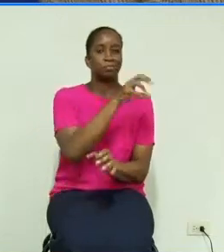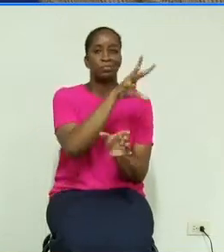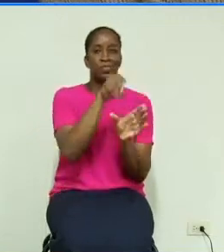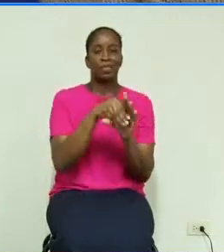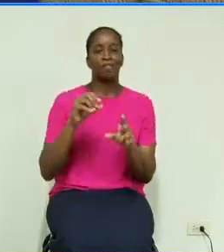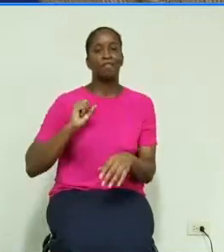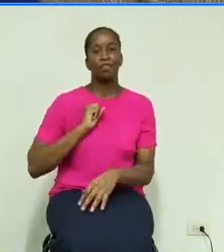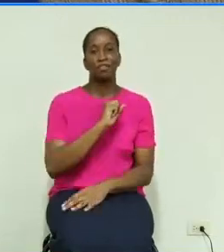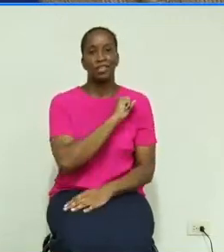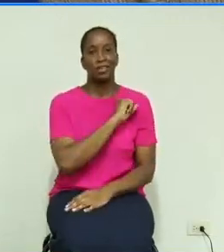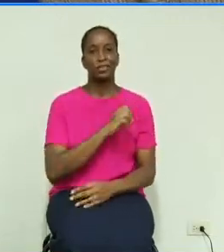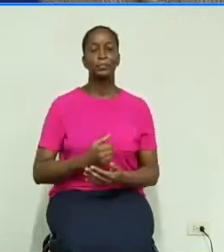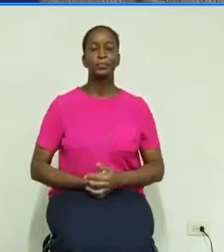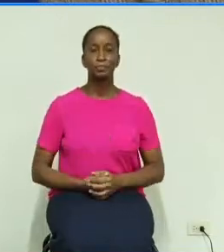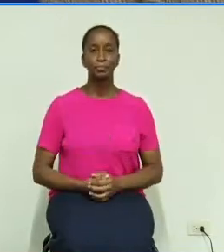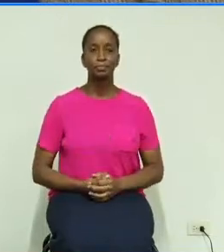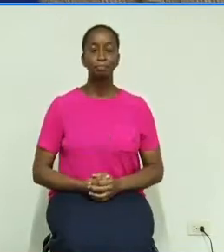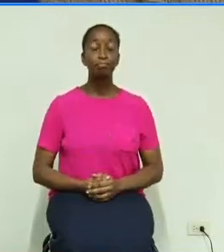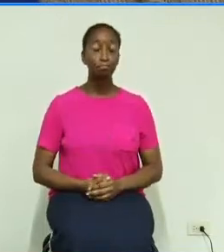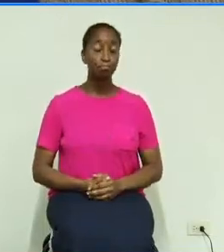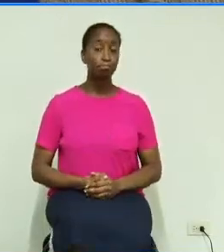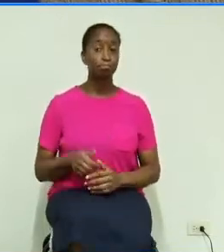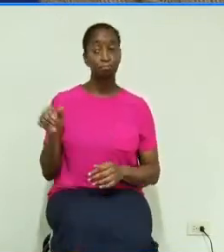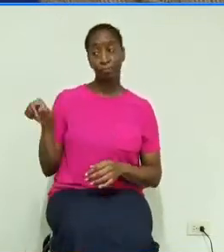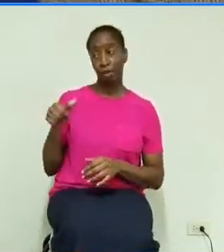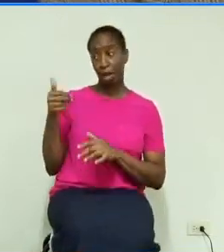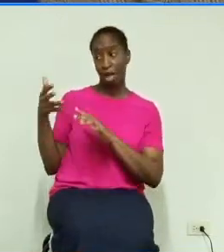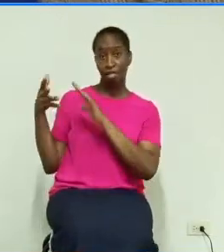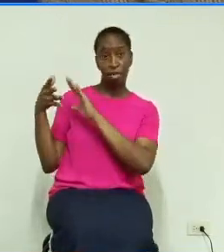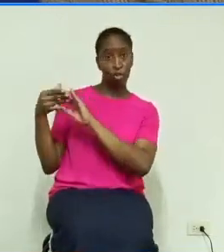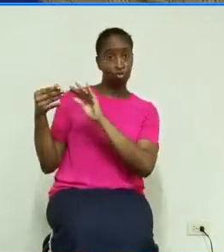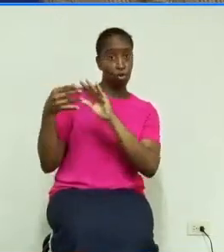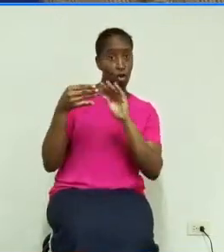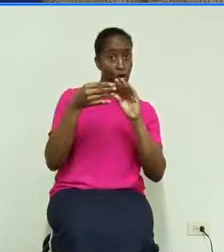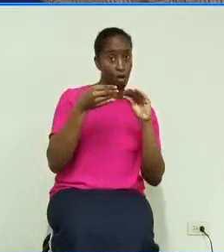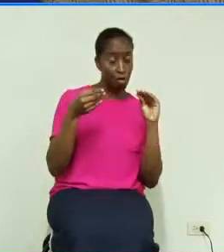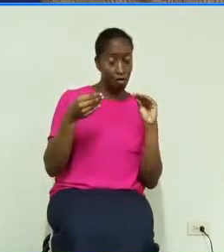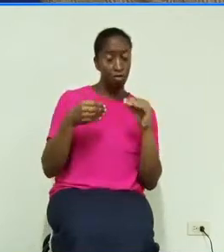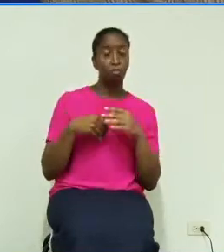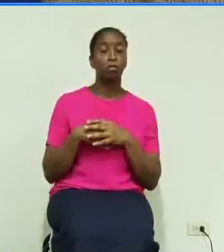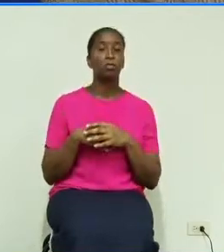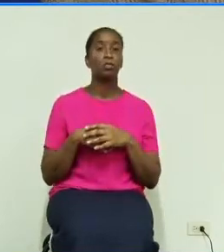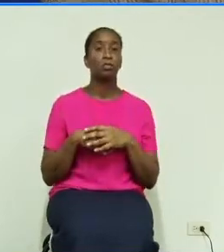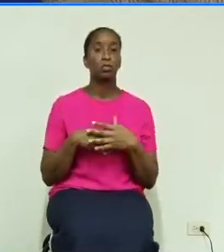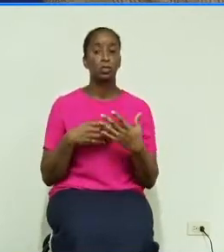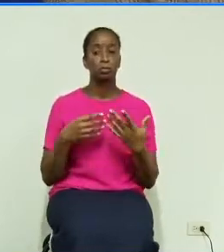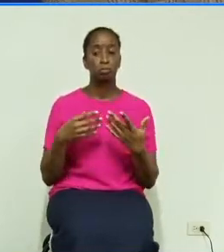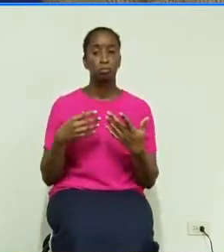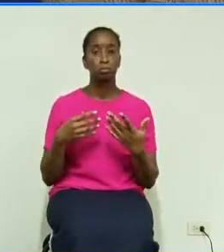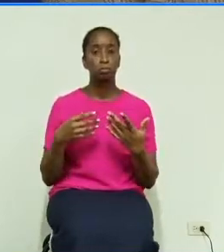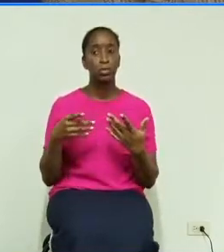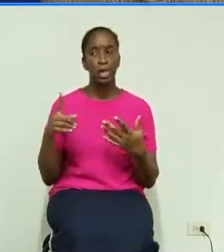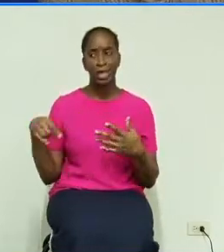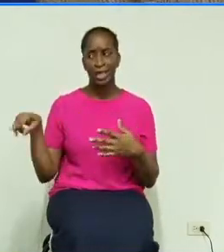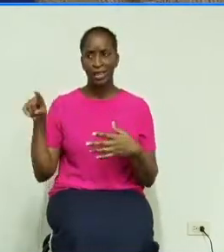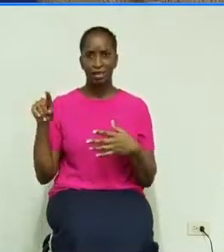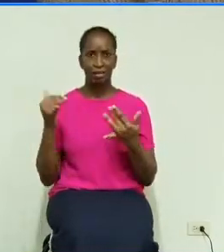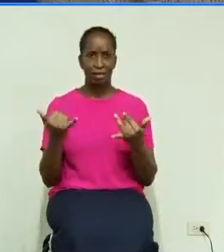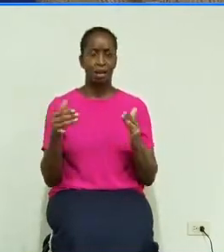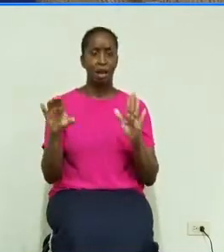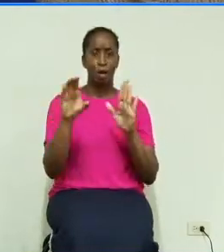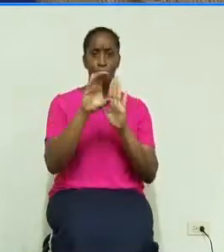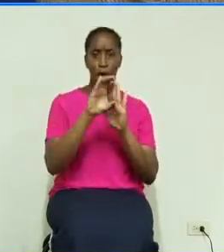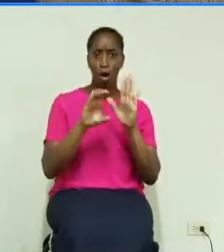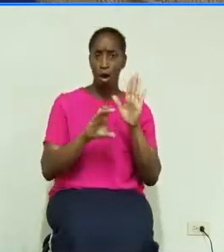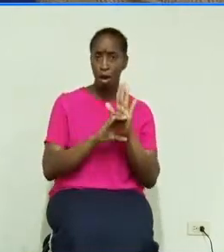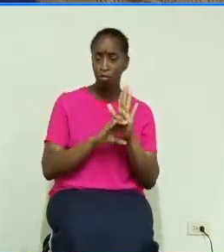tonight state that they disagree with the present constitutional arrangement where there is an